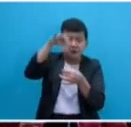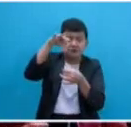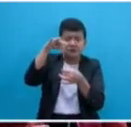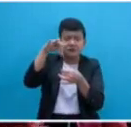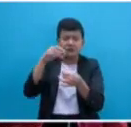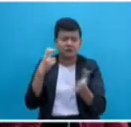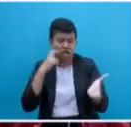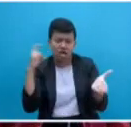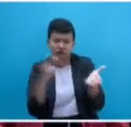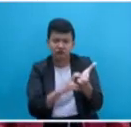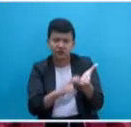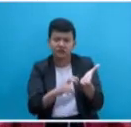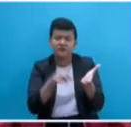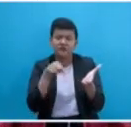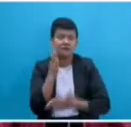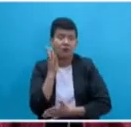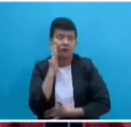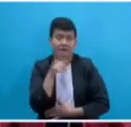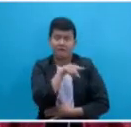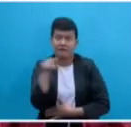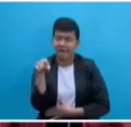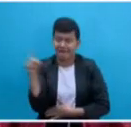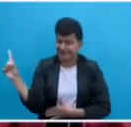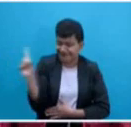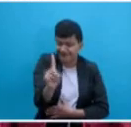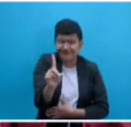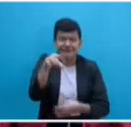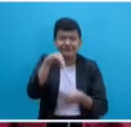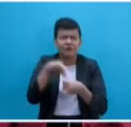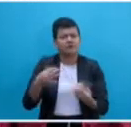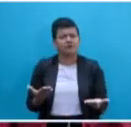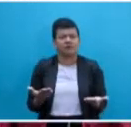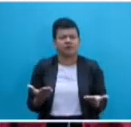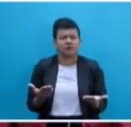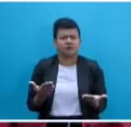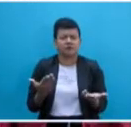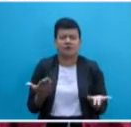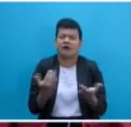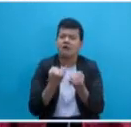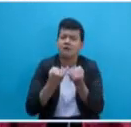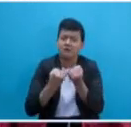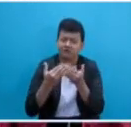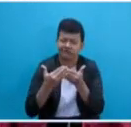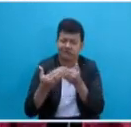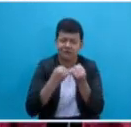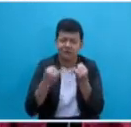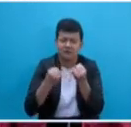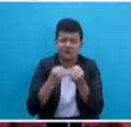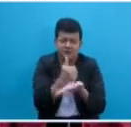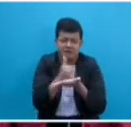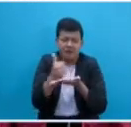up to vote, it is an alarming statistic. It is an alarming situation. Certainly not a